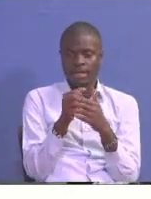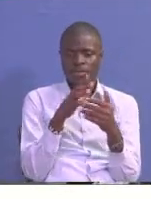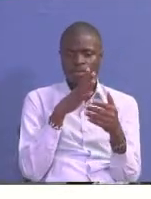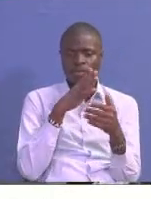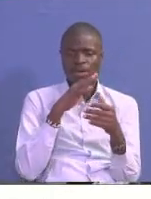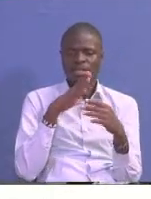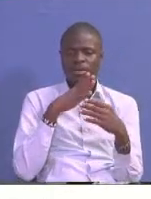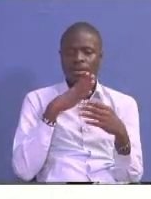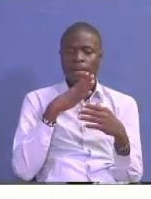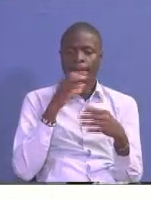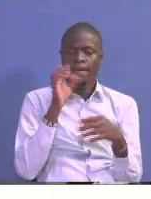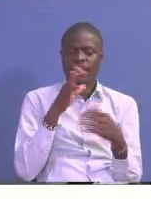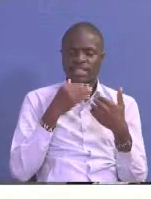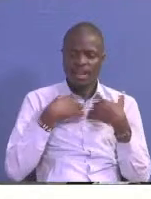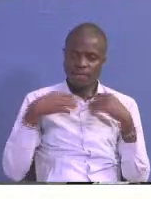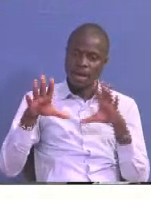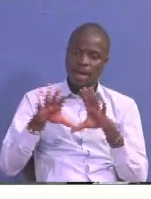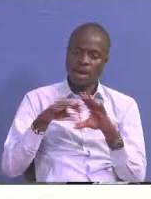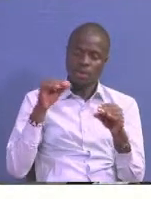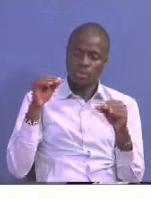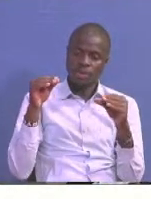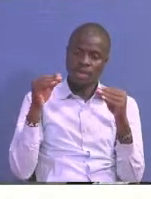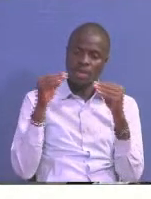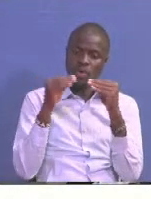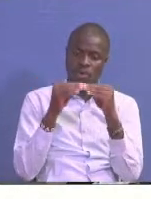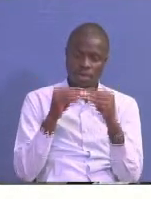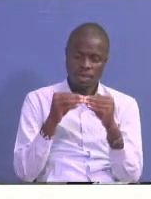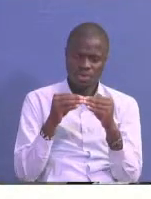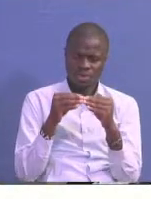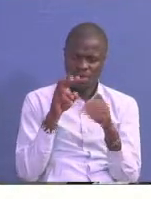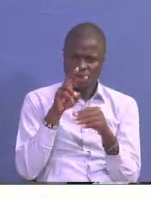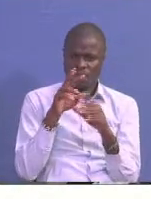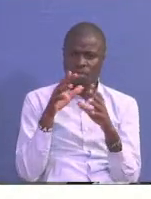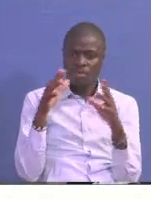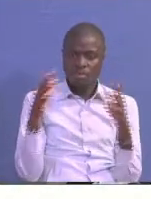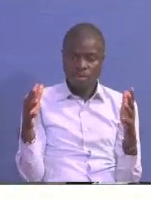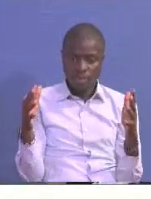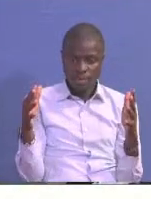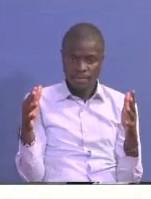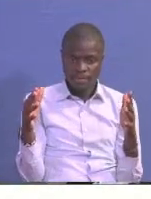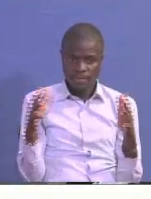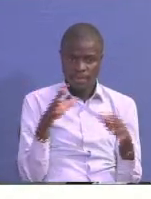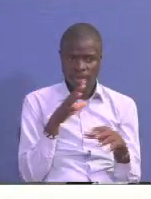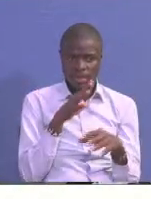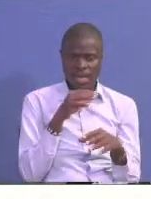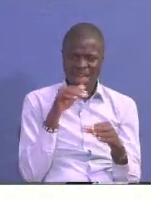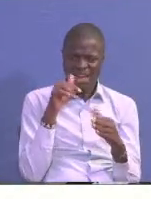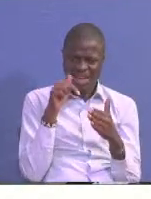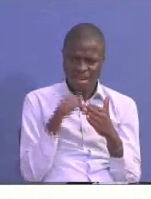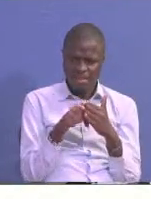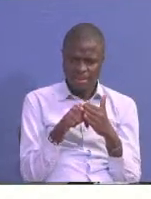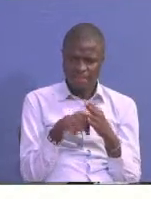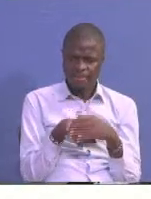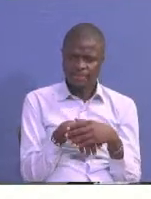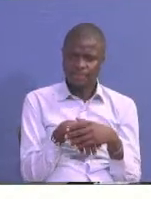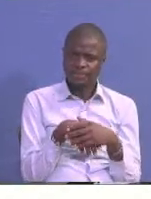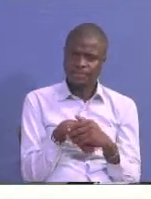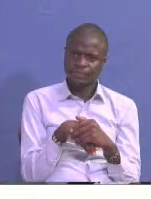outward connections. You have to look broadly and in depth.